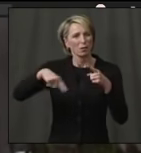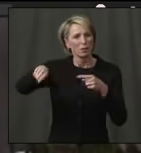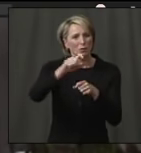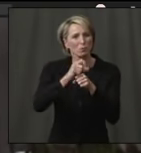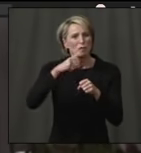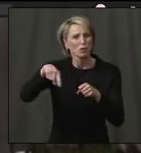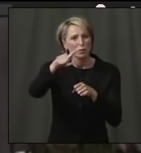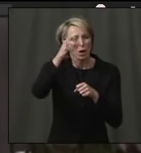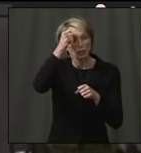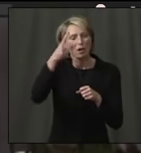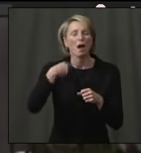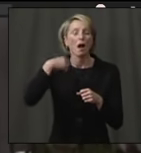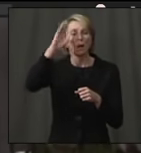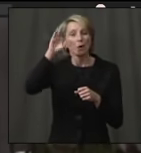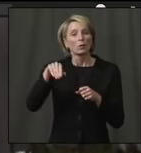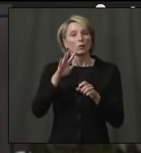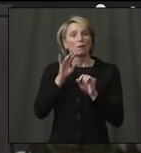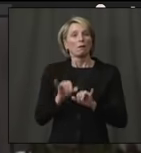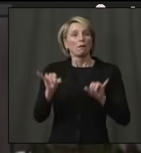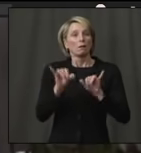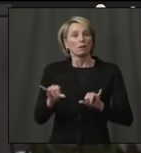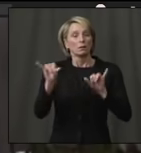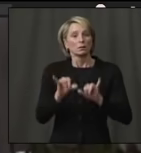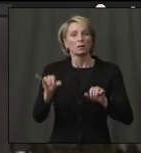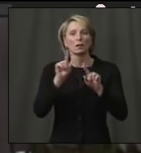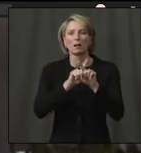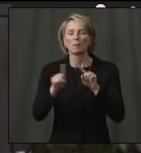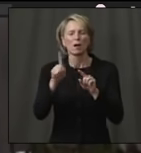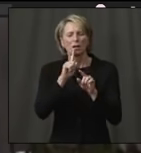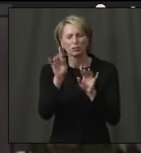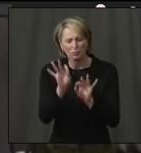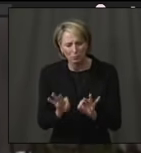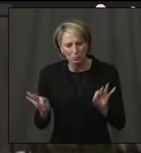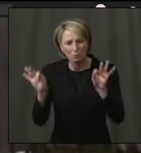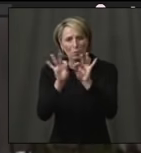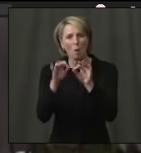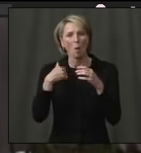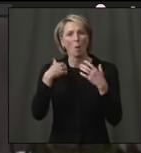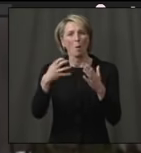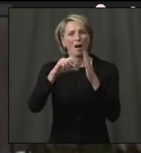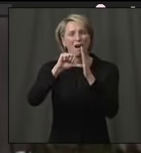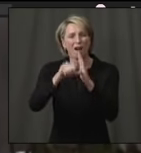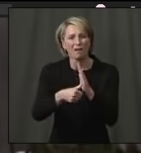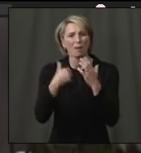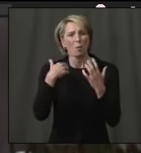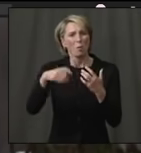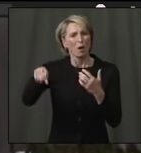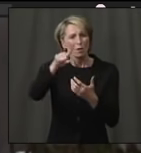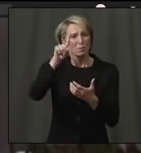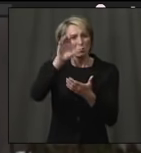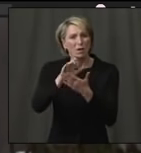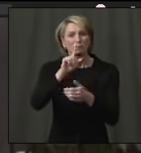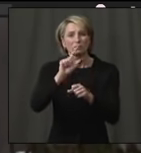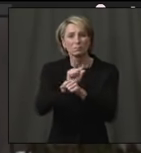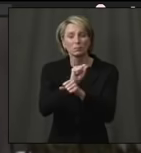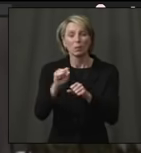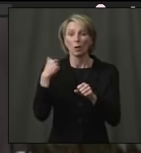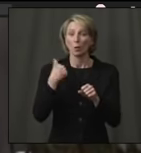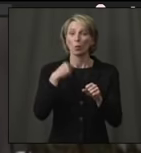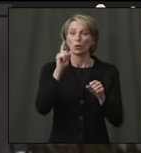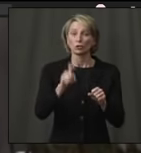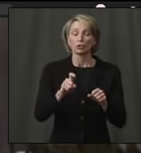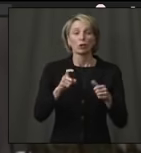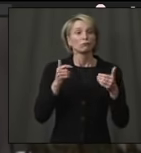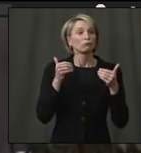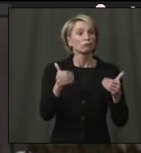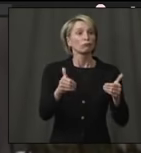risk of being repetitious, that we cannot open too soon. Please believe me. This is a highly